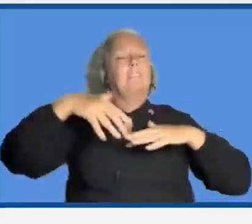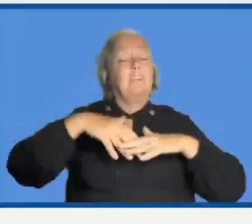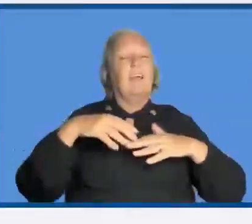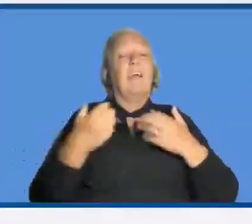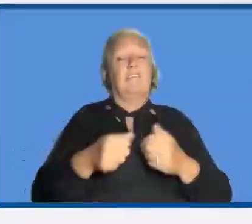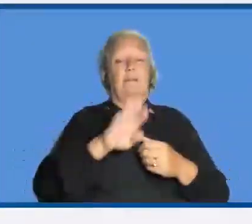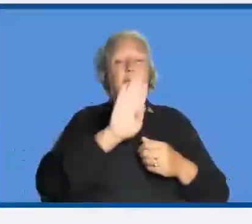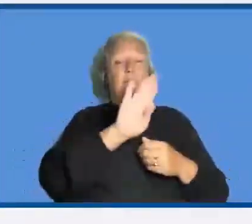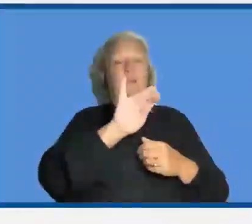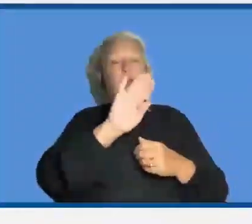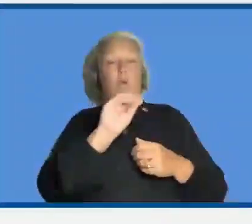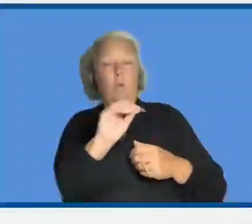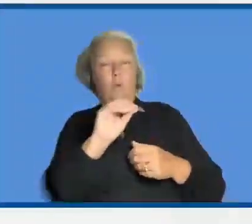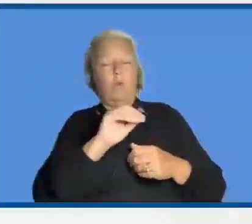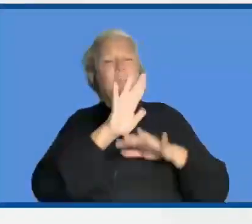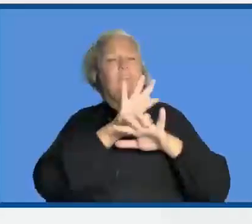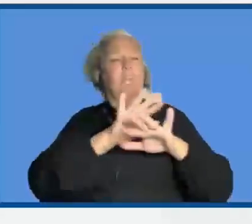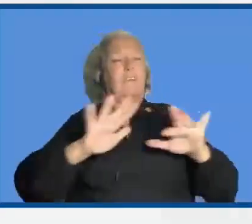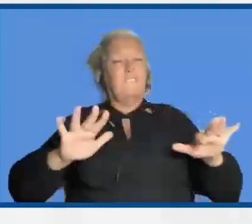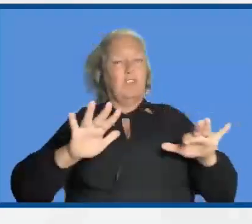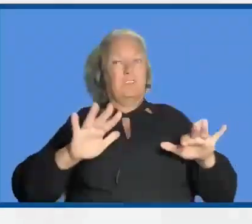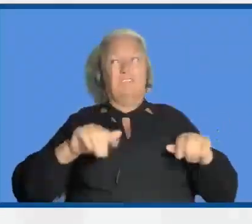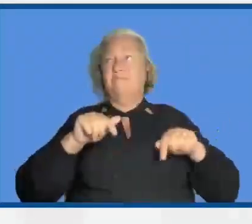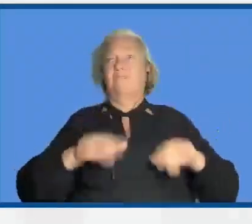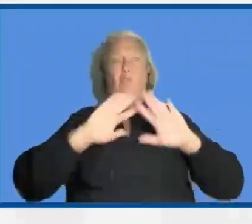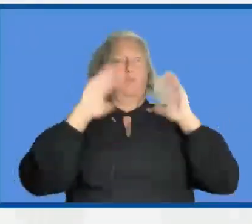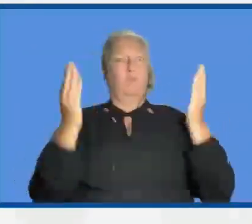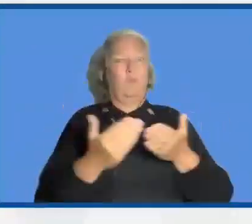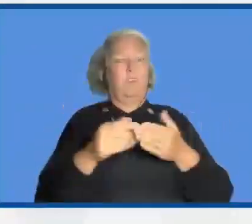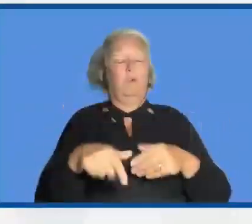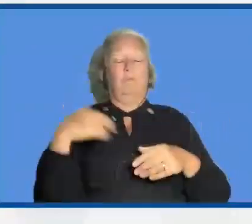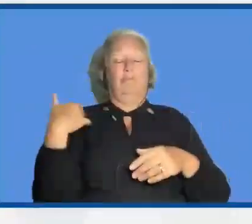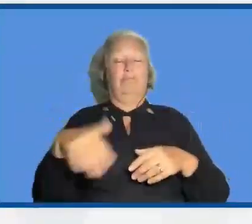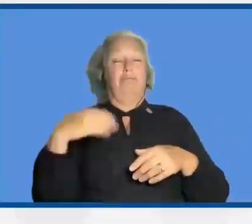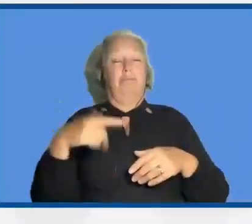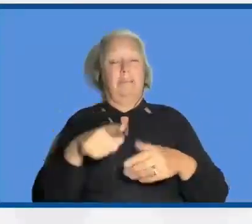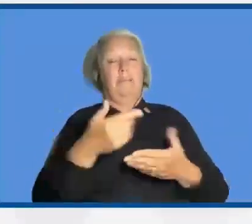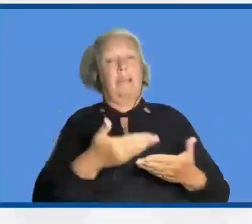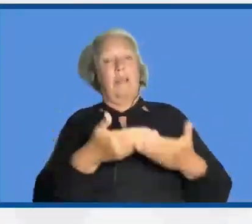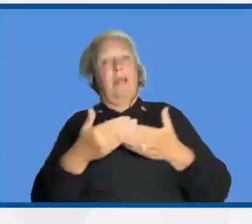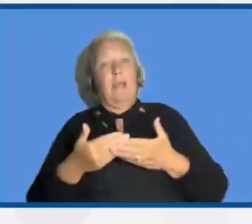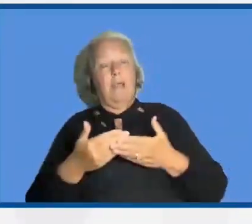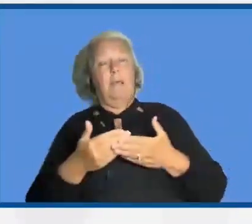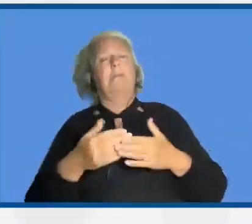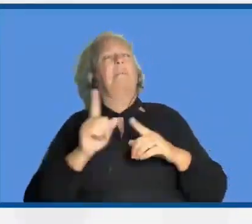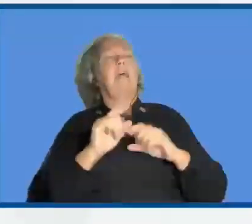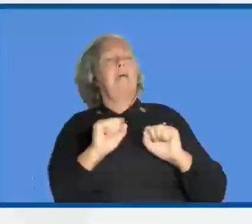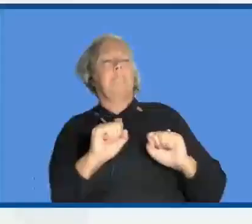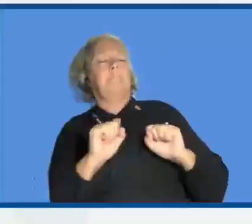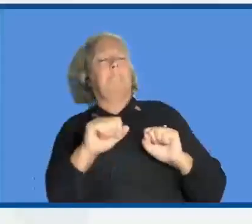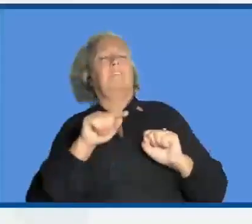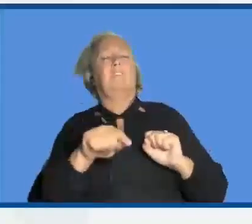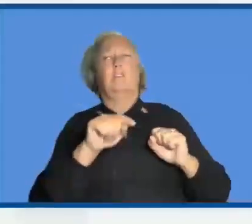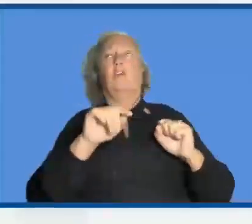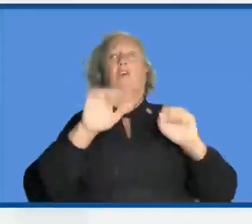planet. And that biological diversity helps to maintain the climate. And we must take care